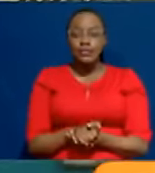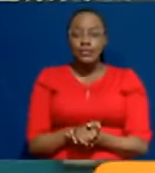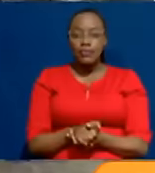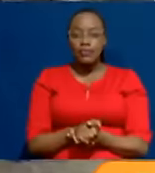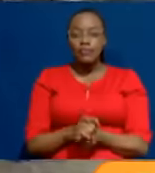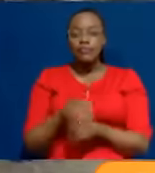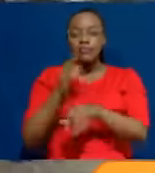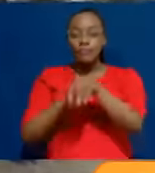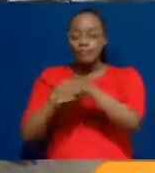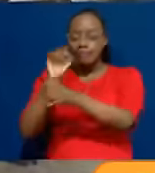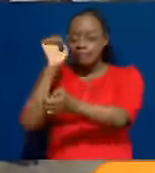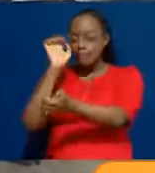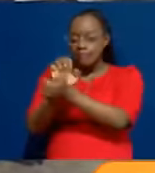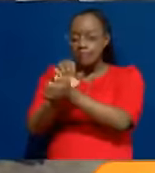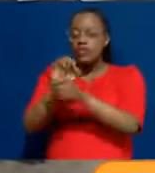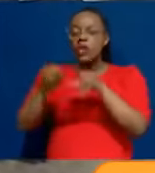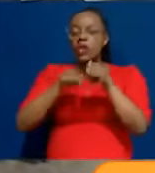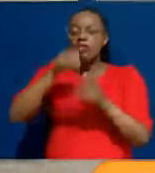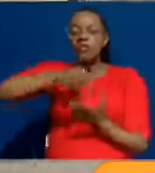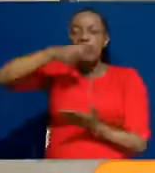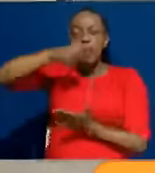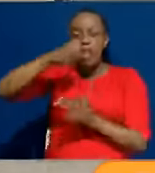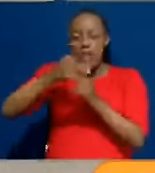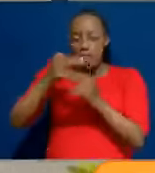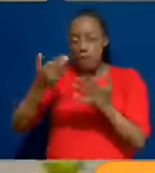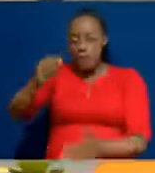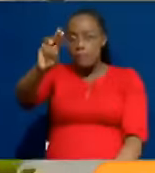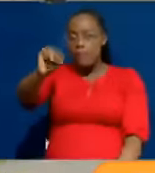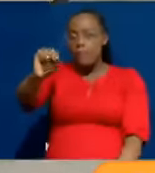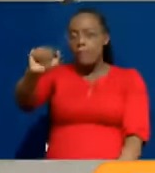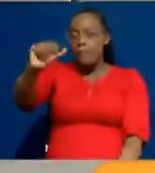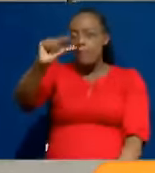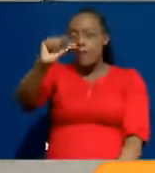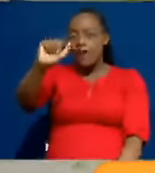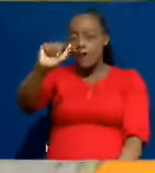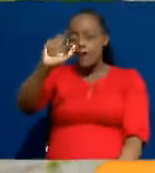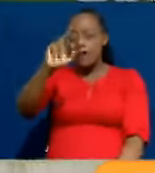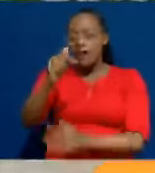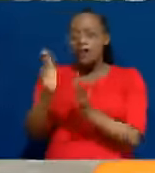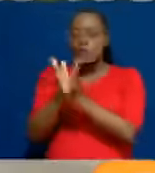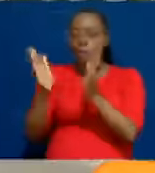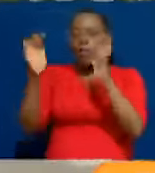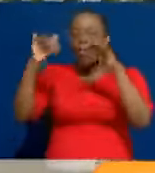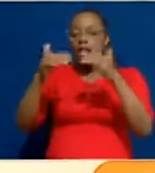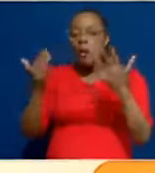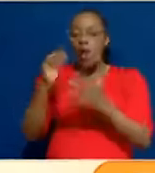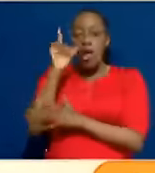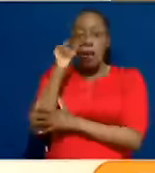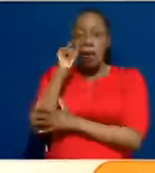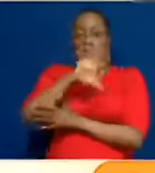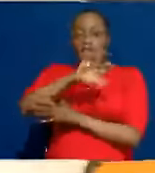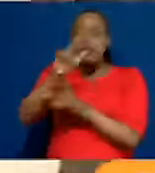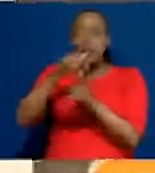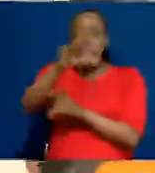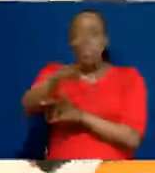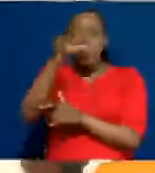At the time of her arrest, the Controller of Budget Margaret Nyakango was engaged in a public seminar in Mombasa County. After being